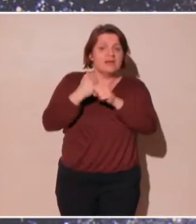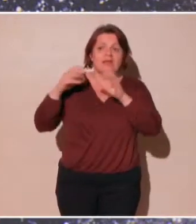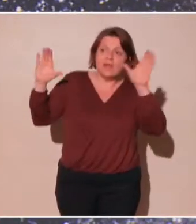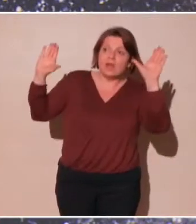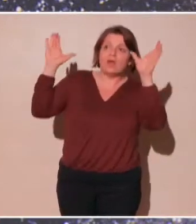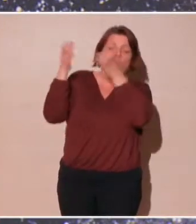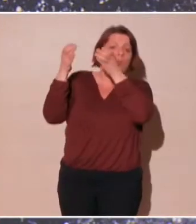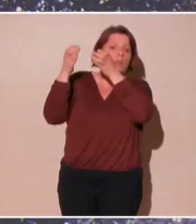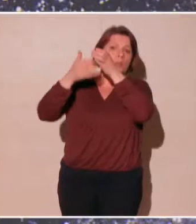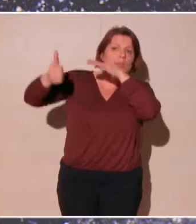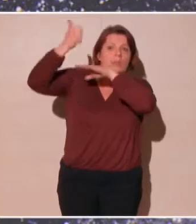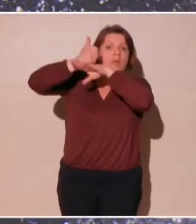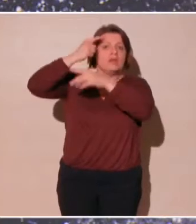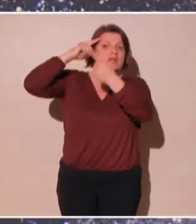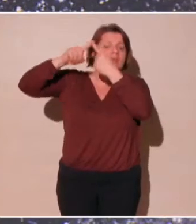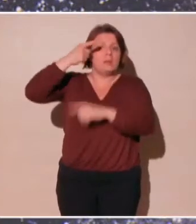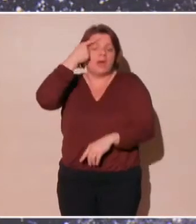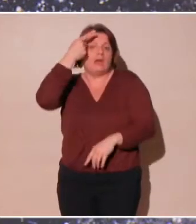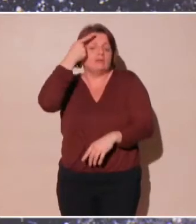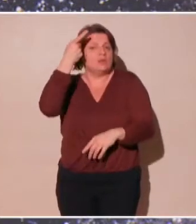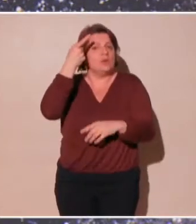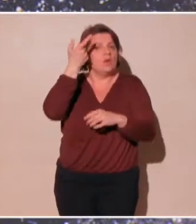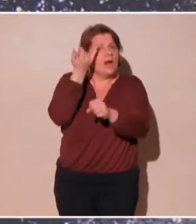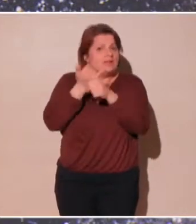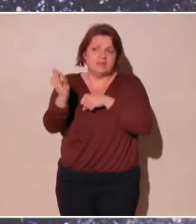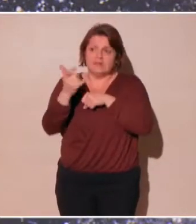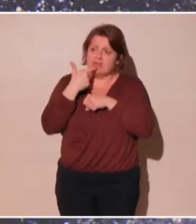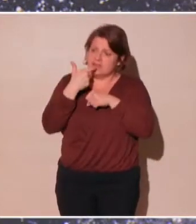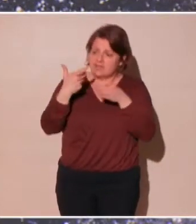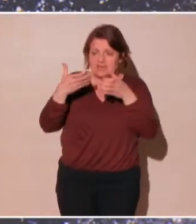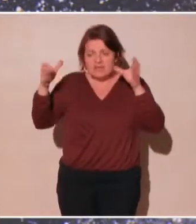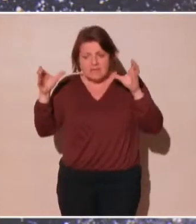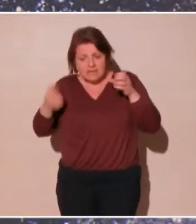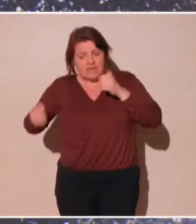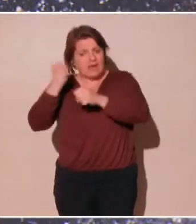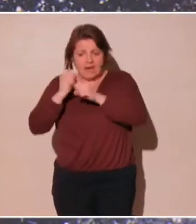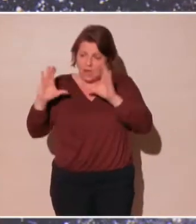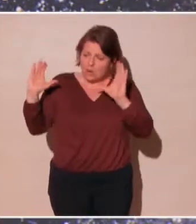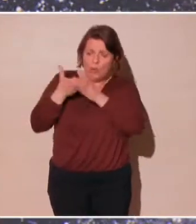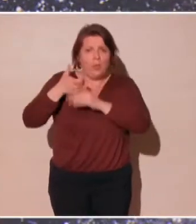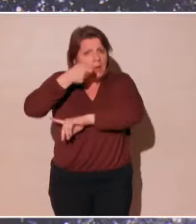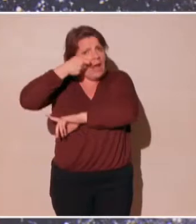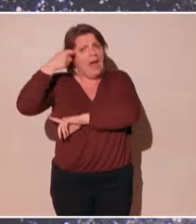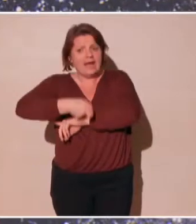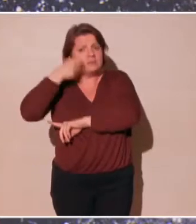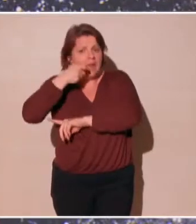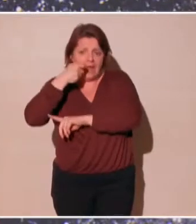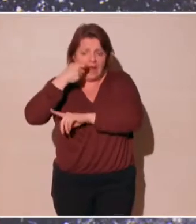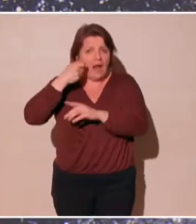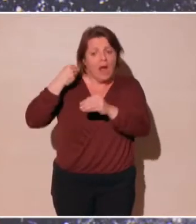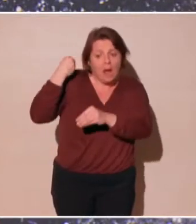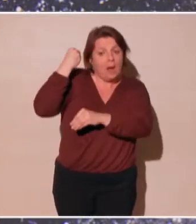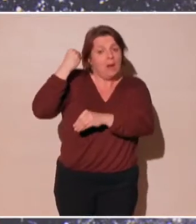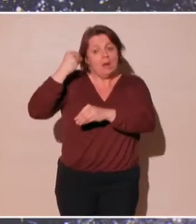have some sort of an IPCC for artificial intelligence, having a sort of group of experts that